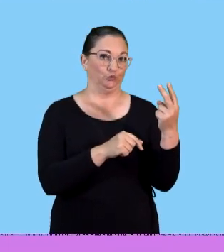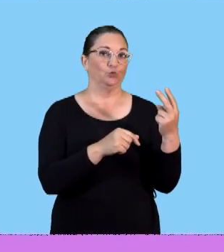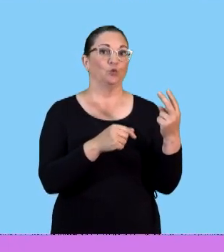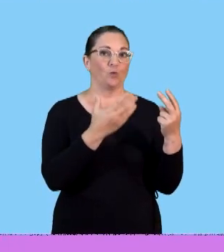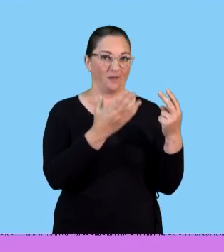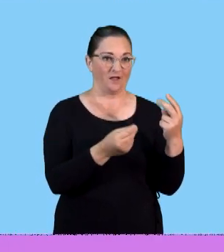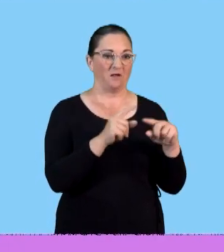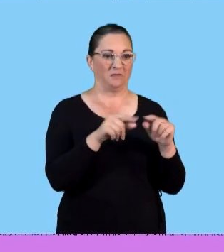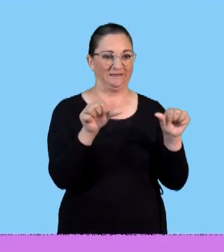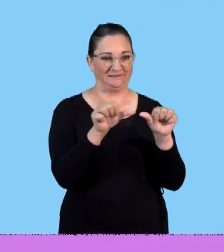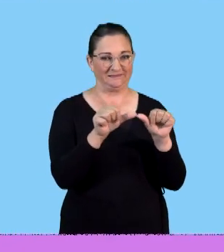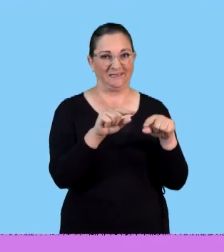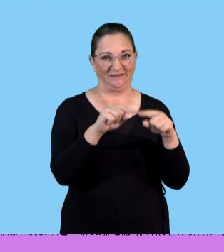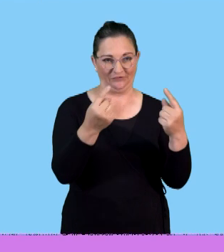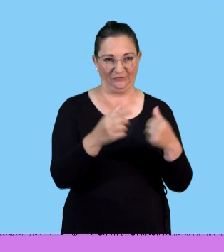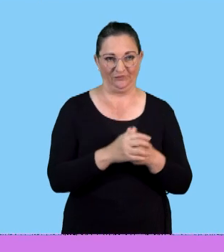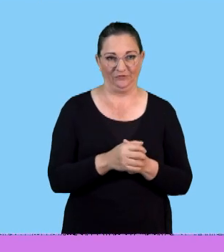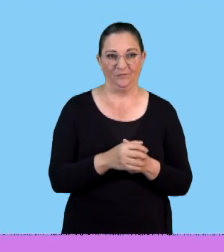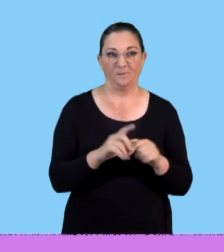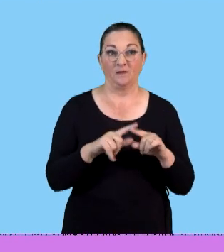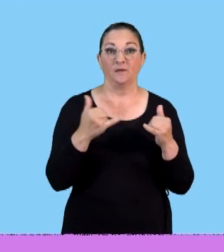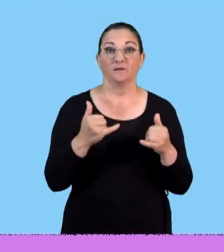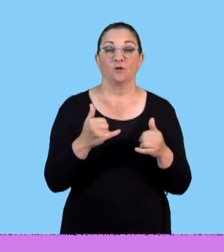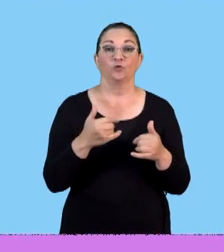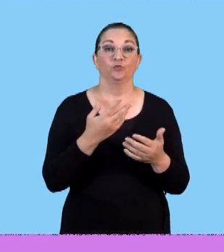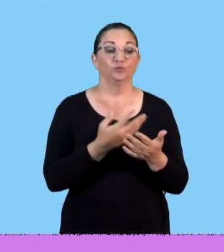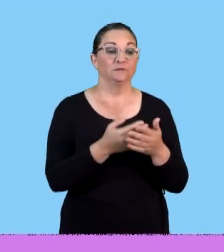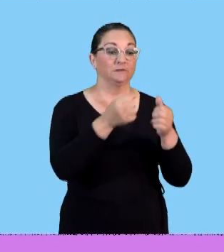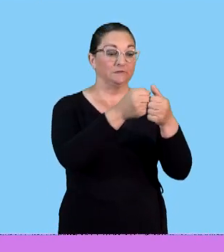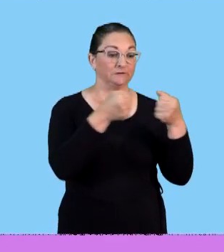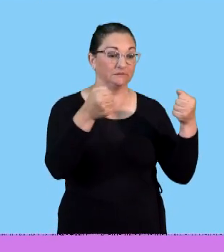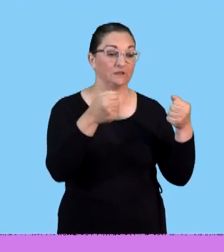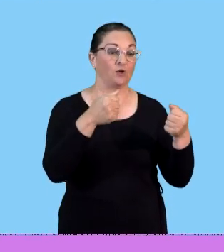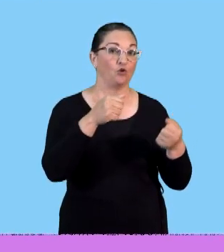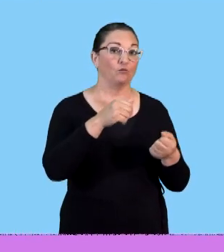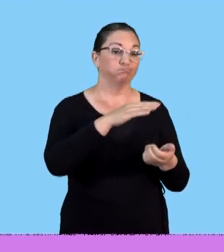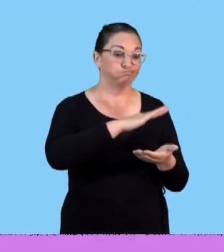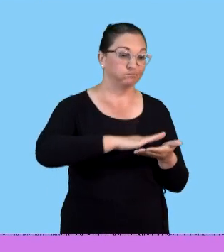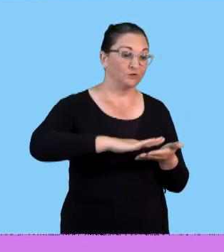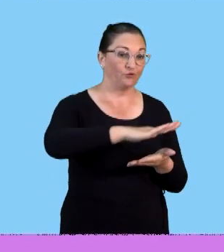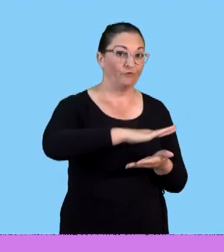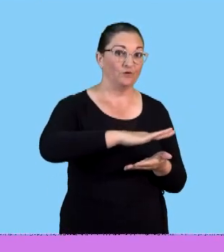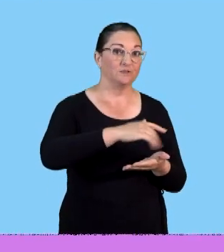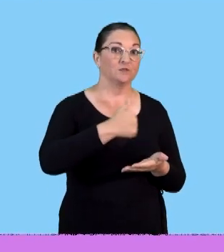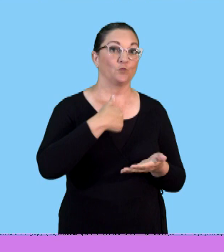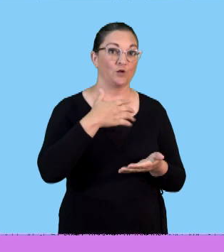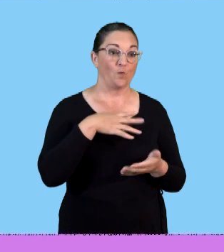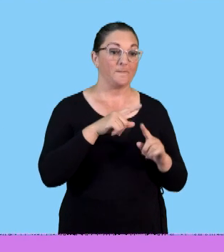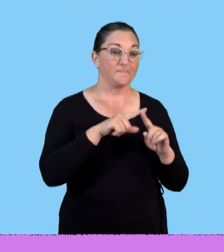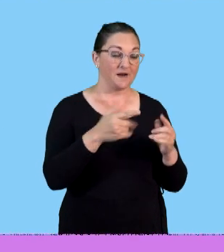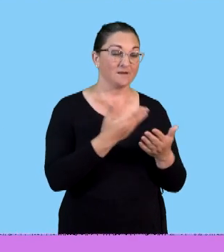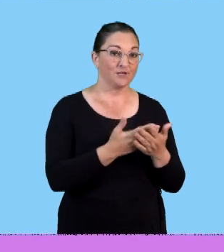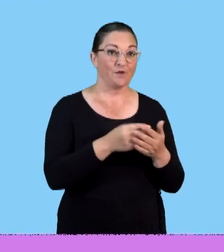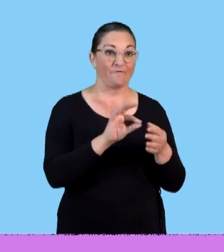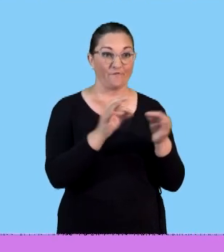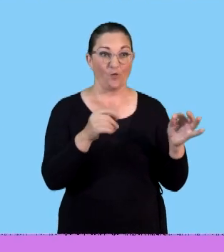Different sizes. Calculate the surface area that is covered by the cabinets. You may use the formula area equals